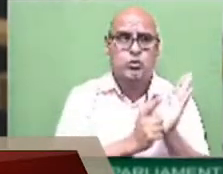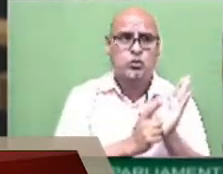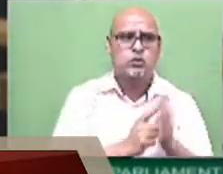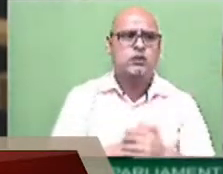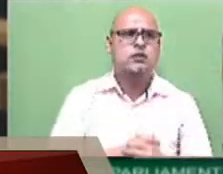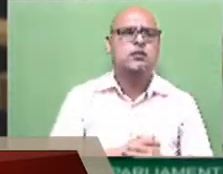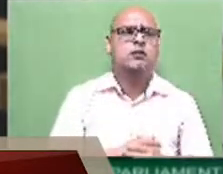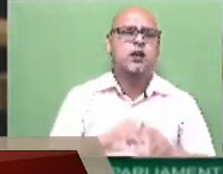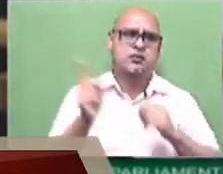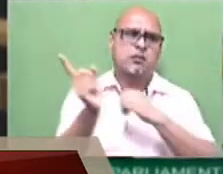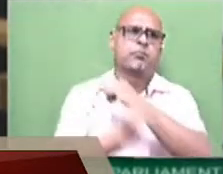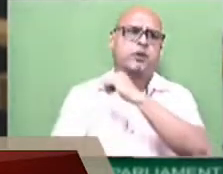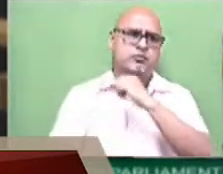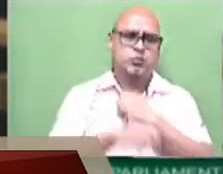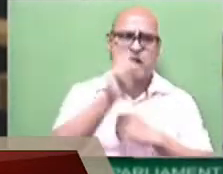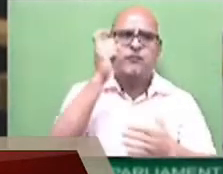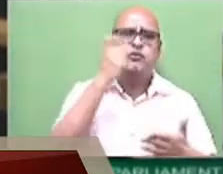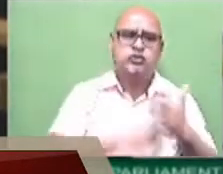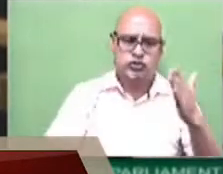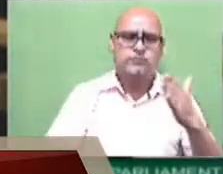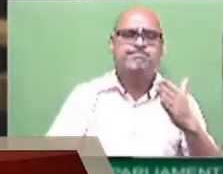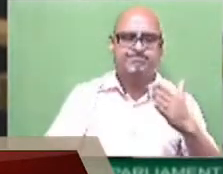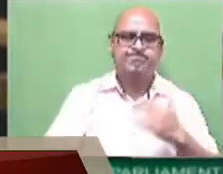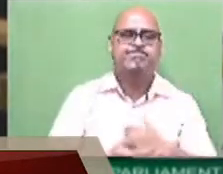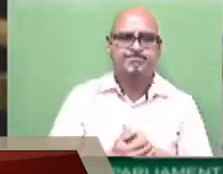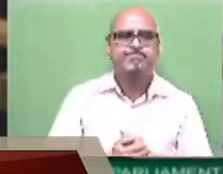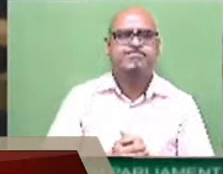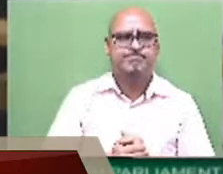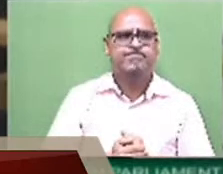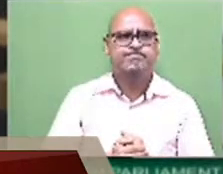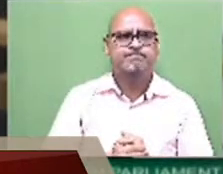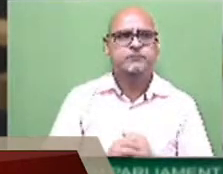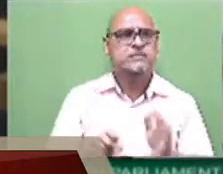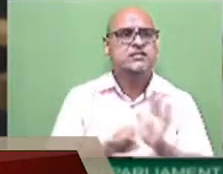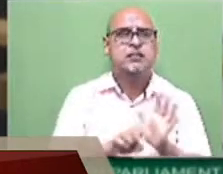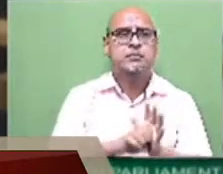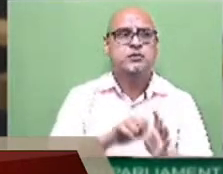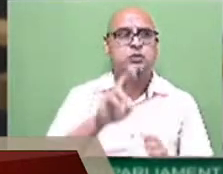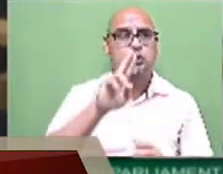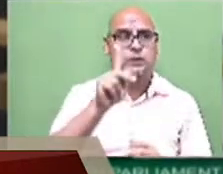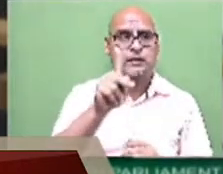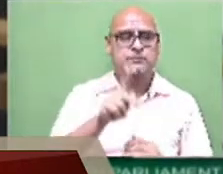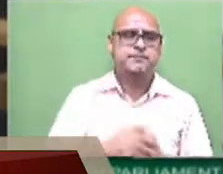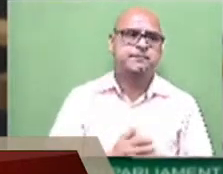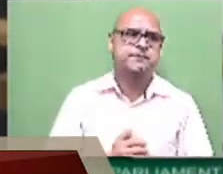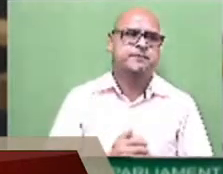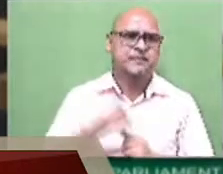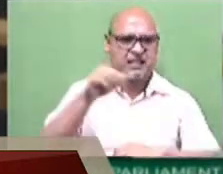know Grenada, St. Kitts, they also have legislation dealing with the mandatory wearing of face masks.